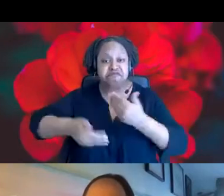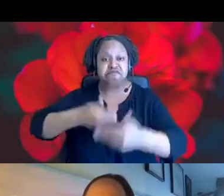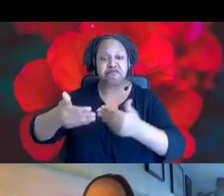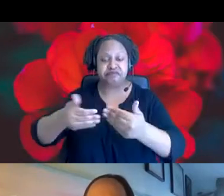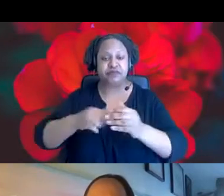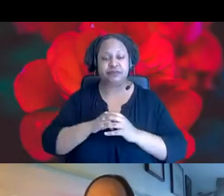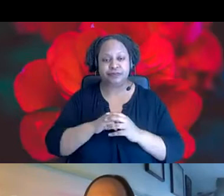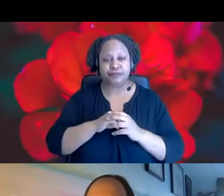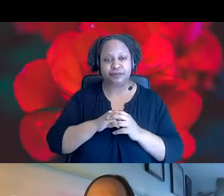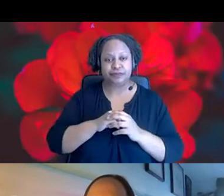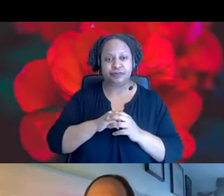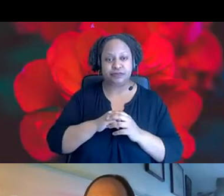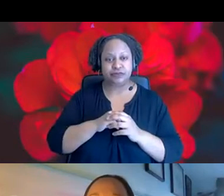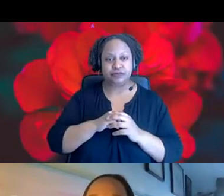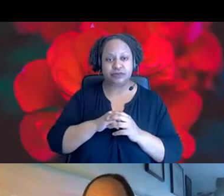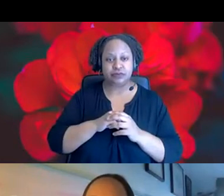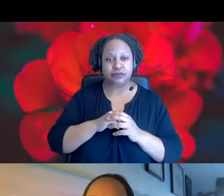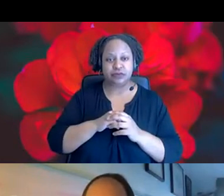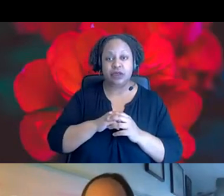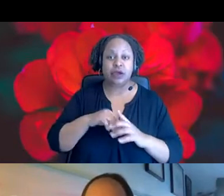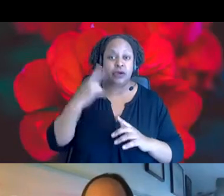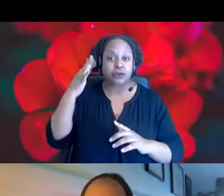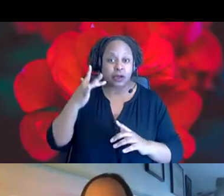exist 2, 3, 5 years down the road.